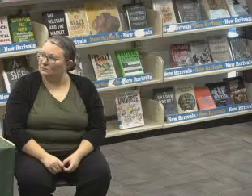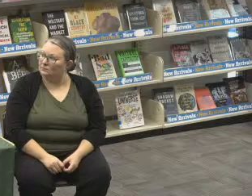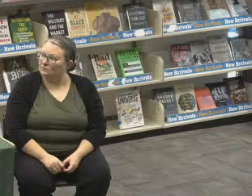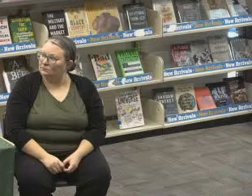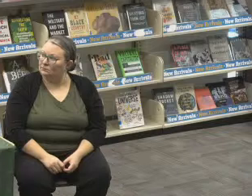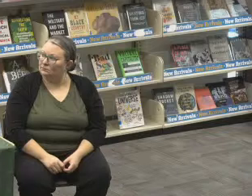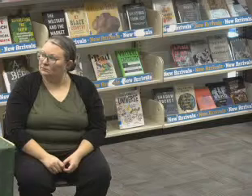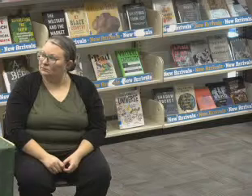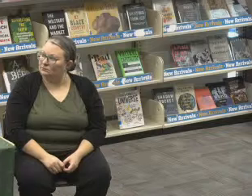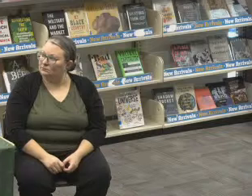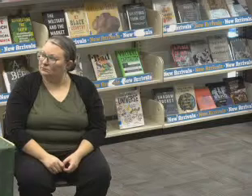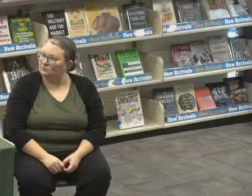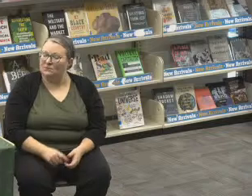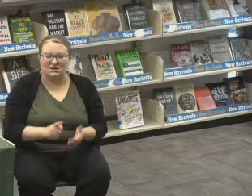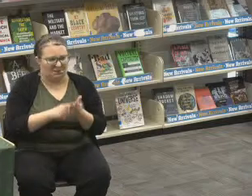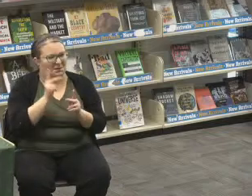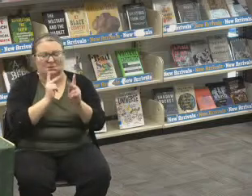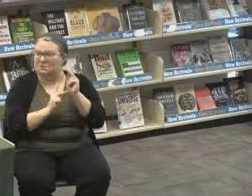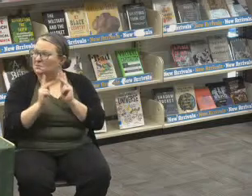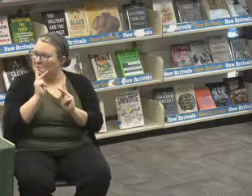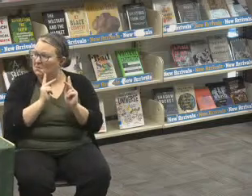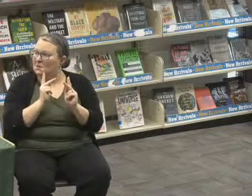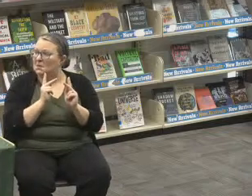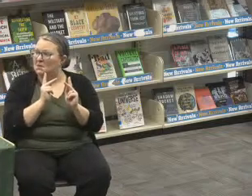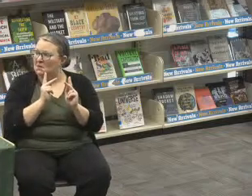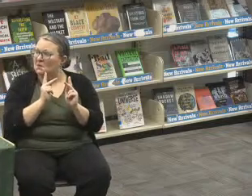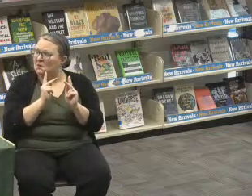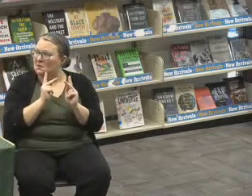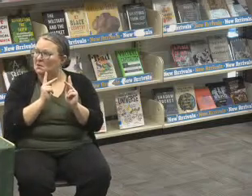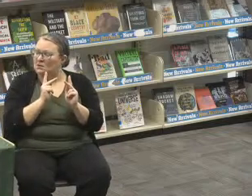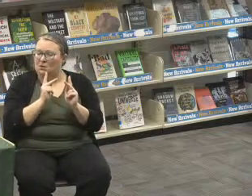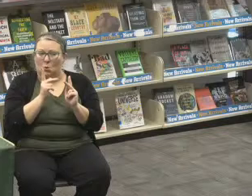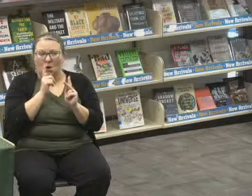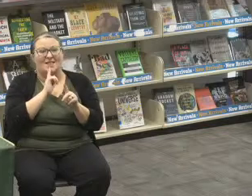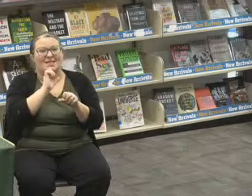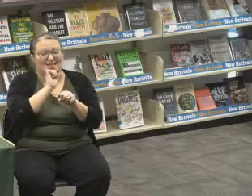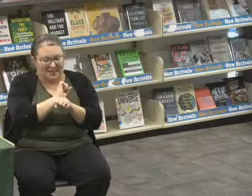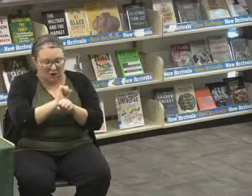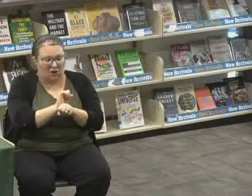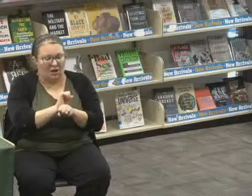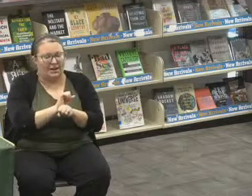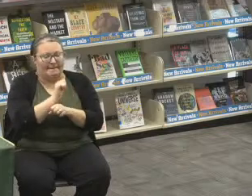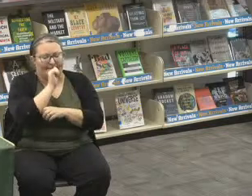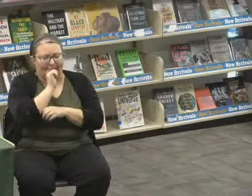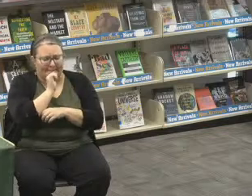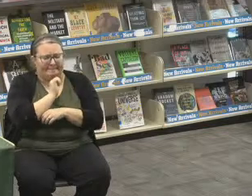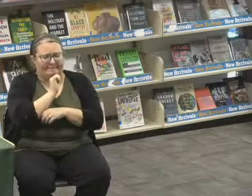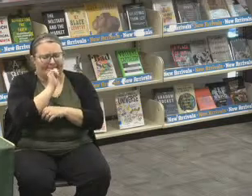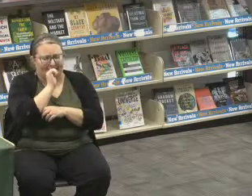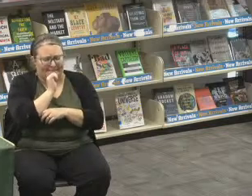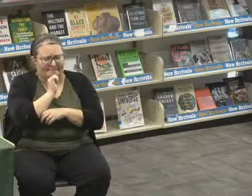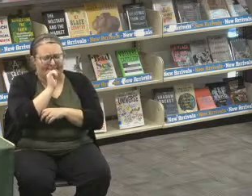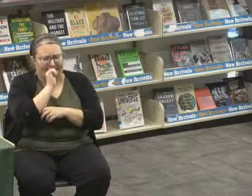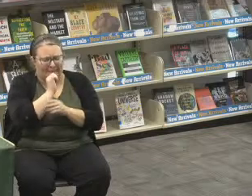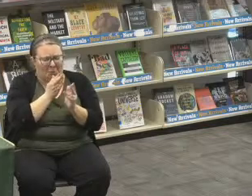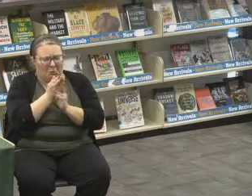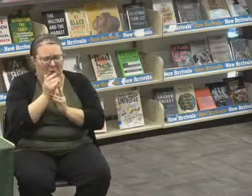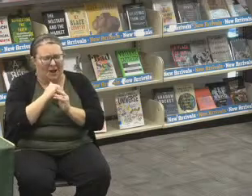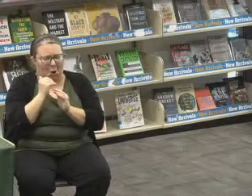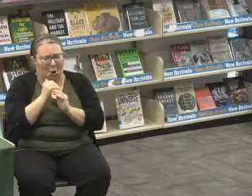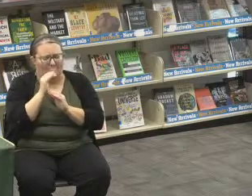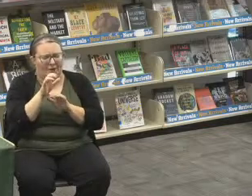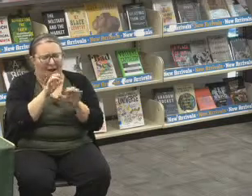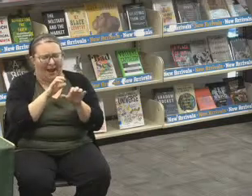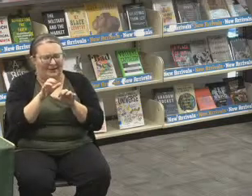And sometimes you'll see people who either literally muscle their way through by kind of overacting the more